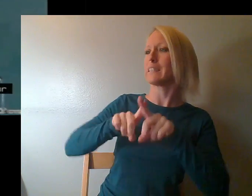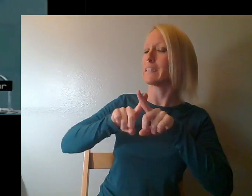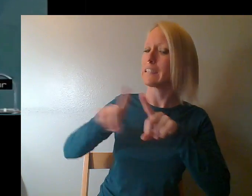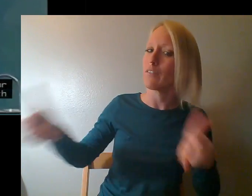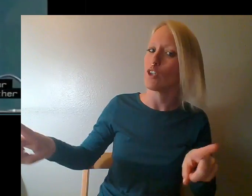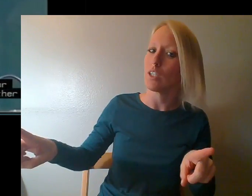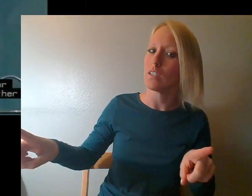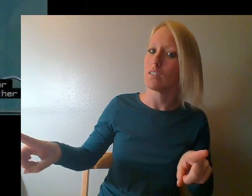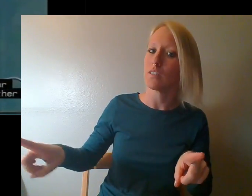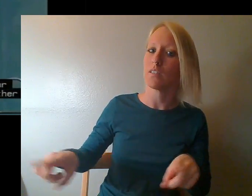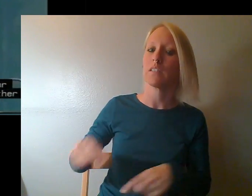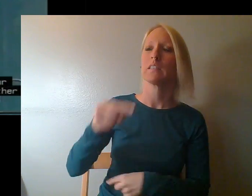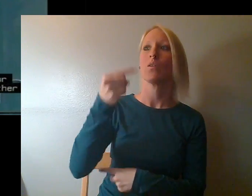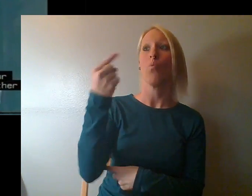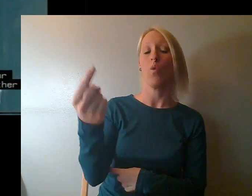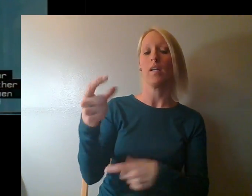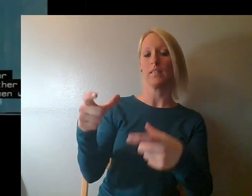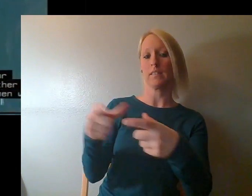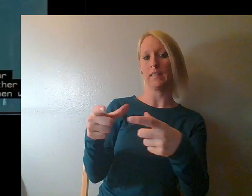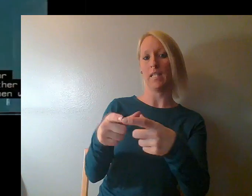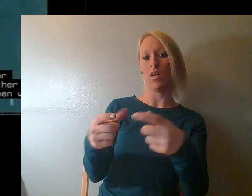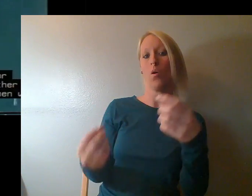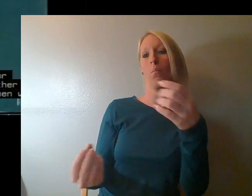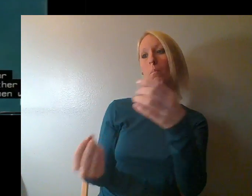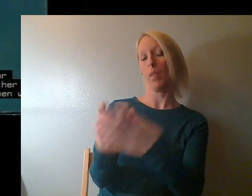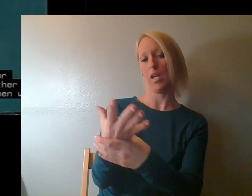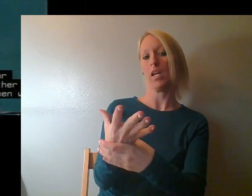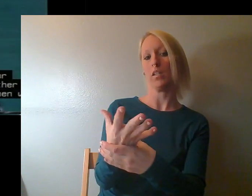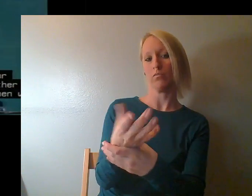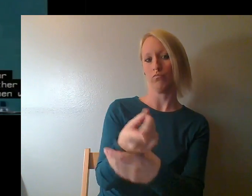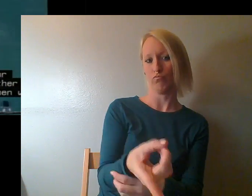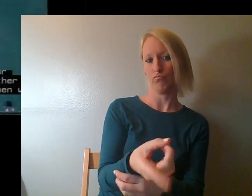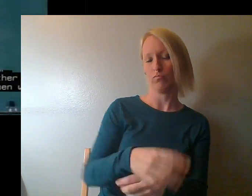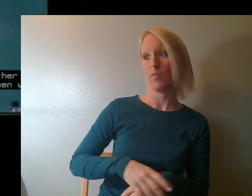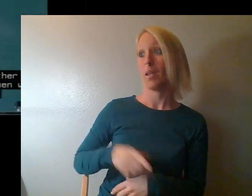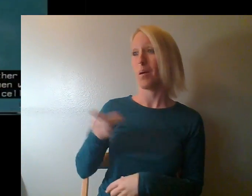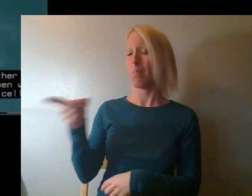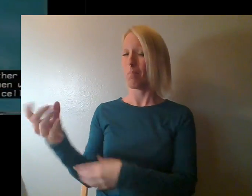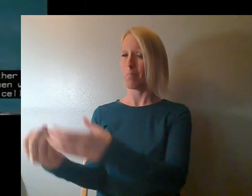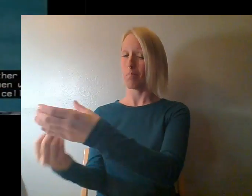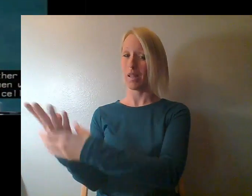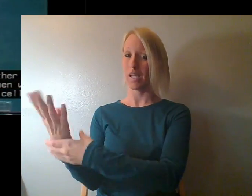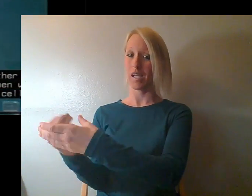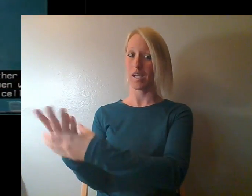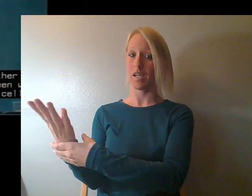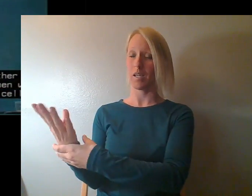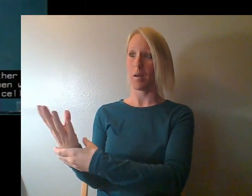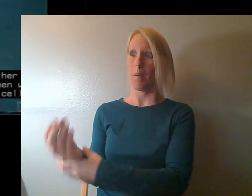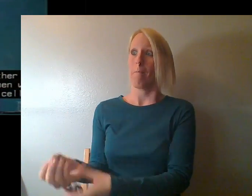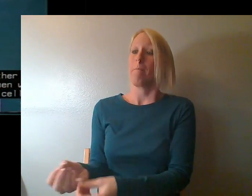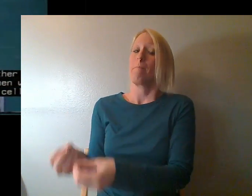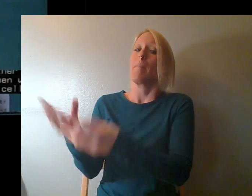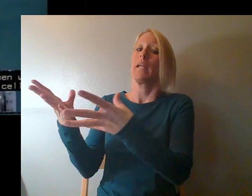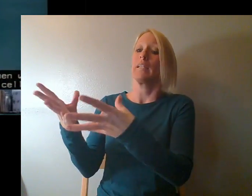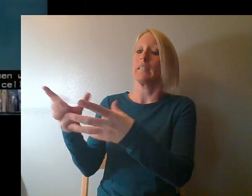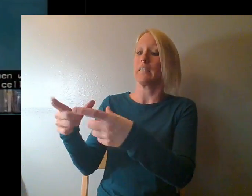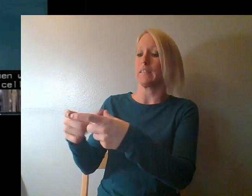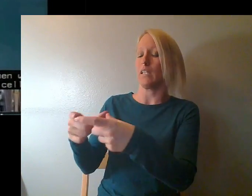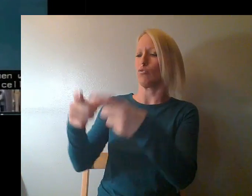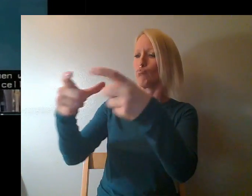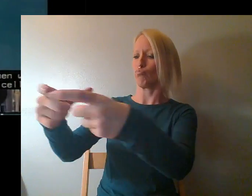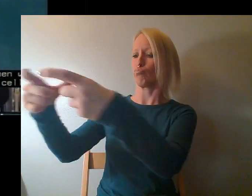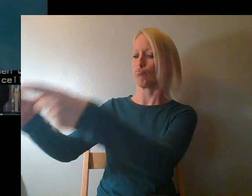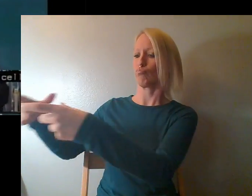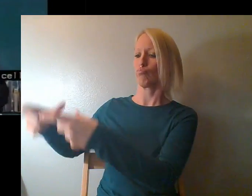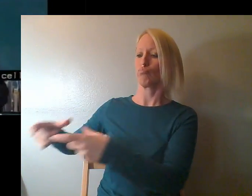or single-celled plants, in other words. Whereas a plant, when we talk about plants, are multi-celled. Okay, and so that's really the